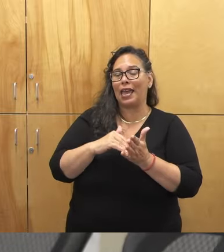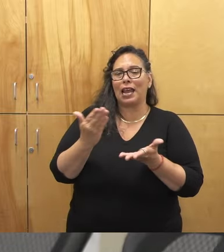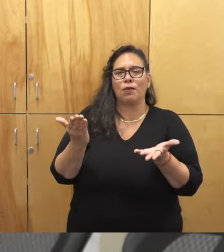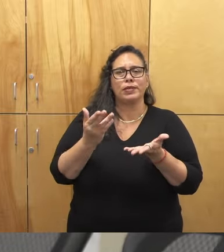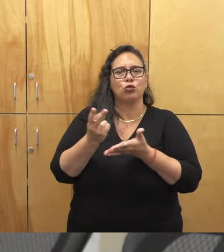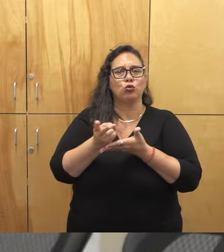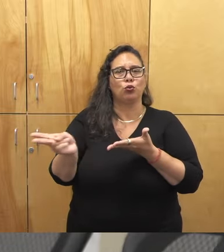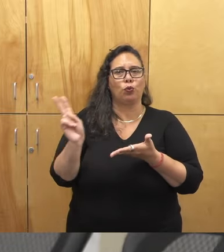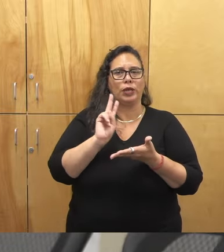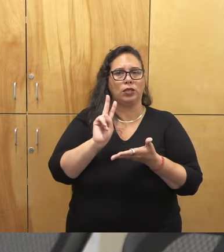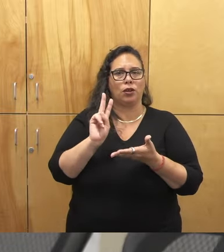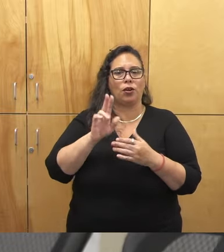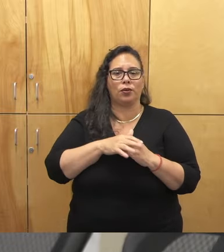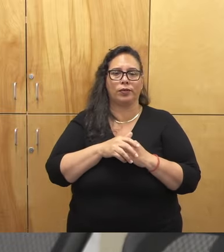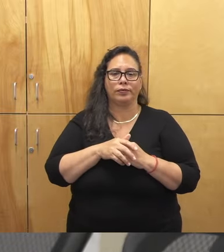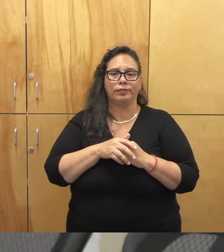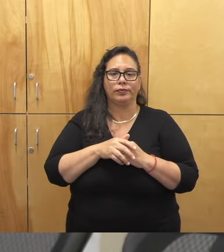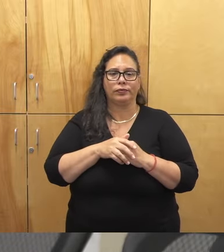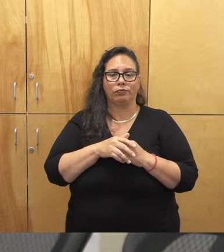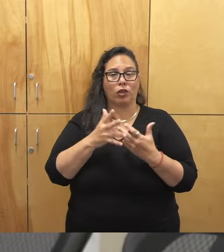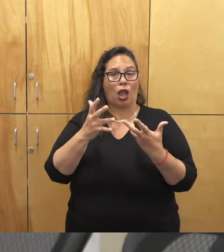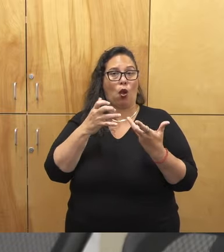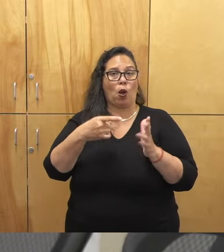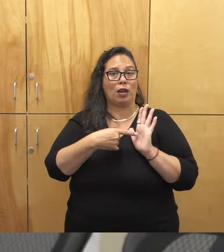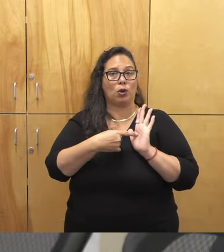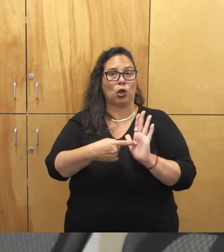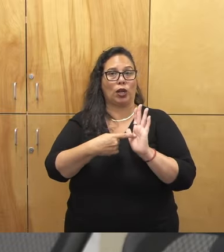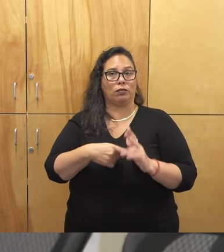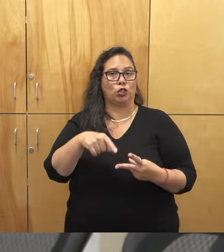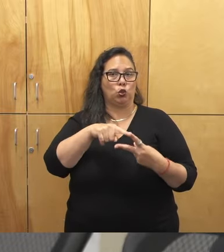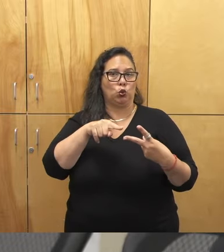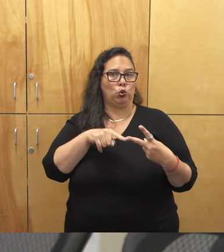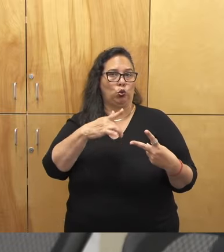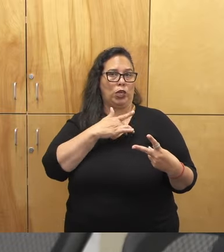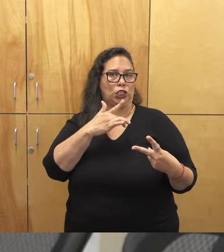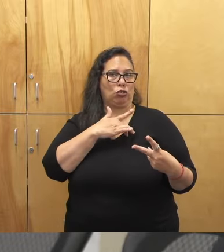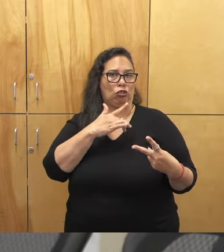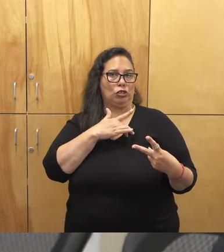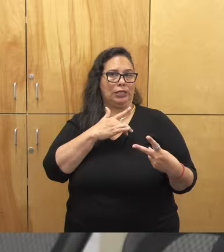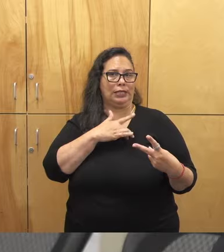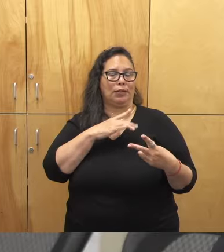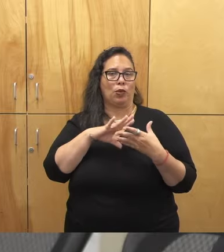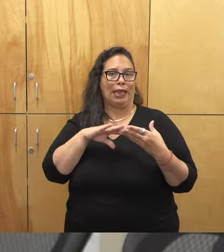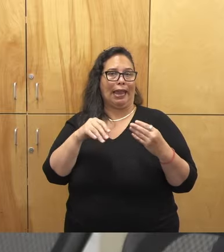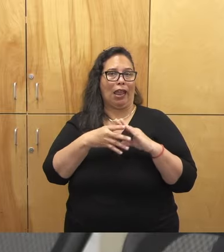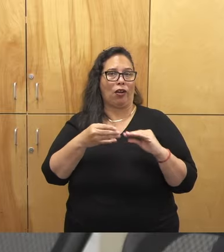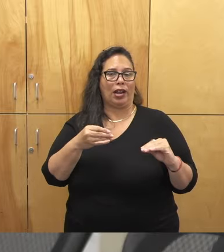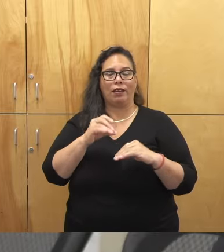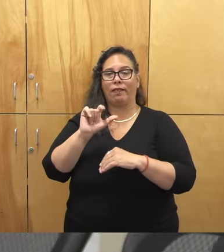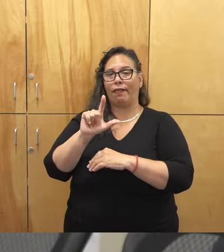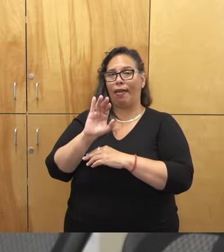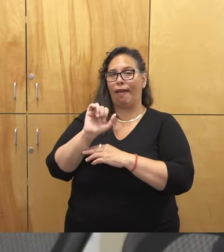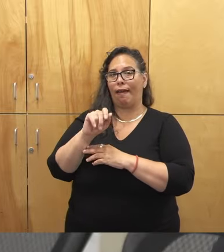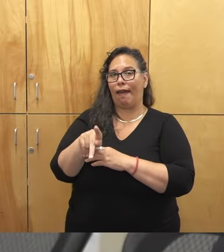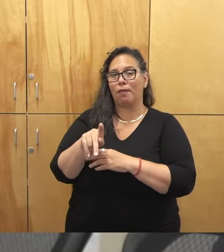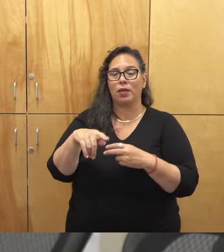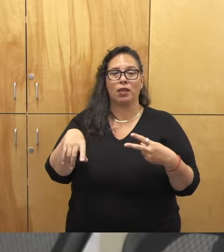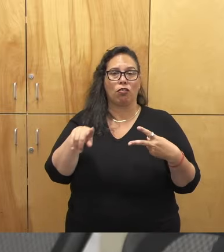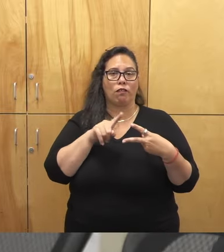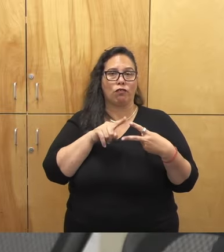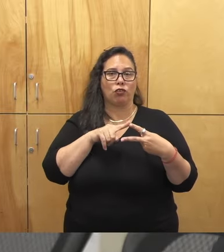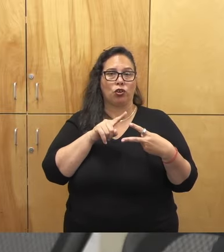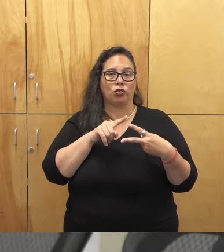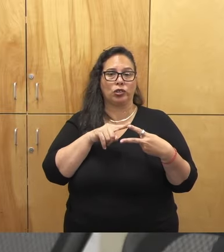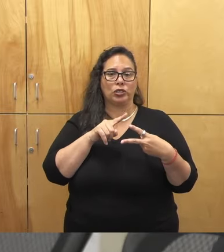ago. I want to just point out two concerns I have with the narrative around the LCAP. And the first is,